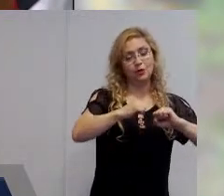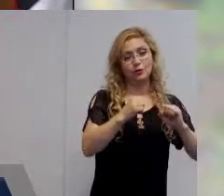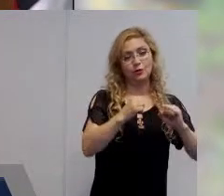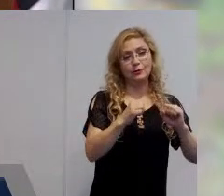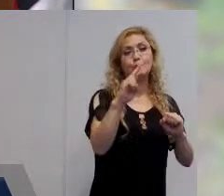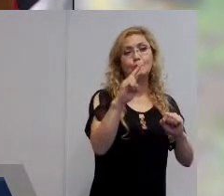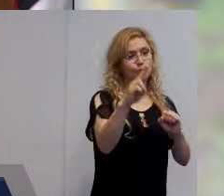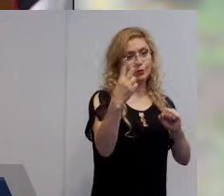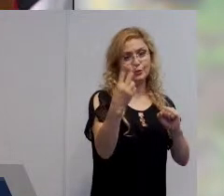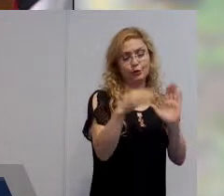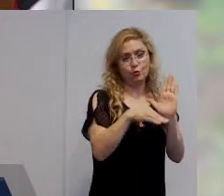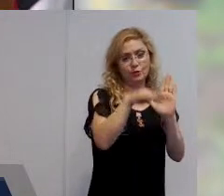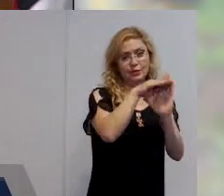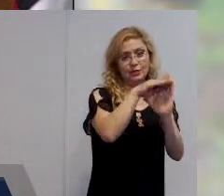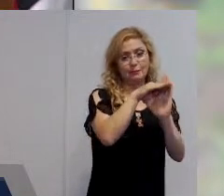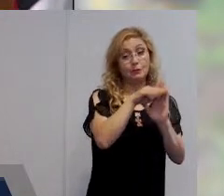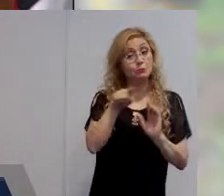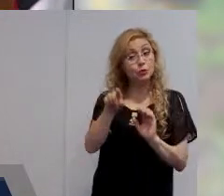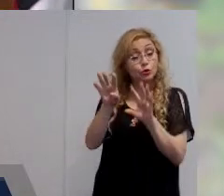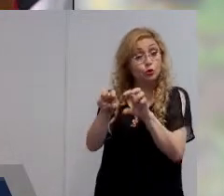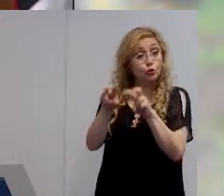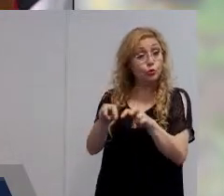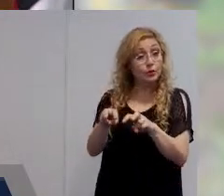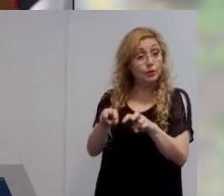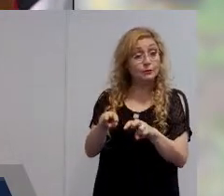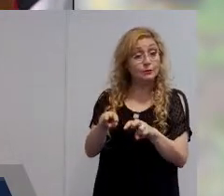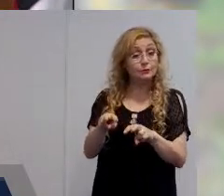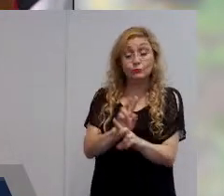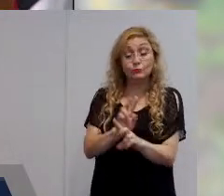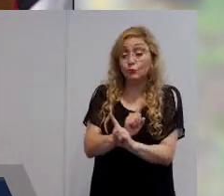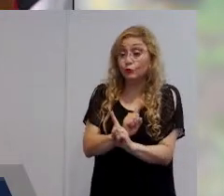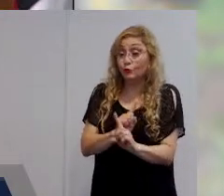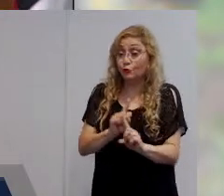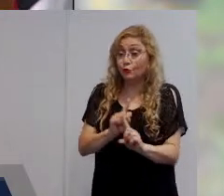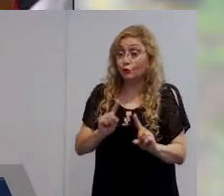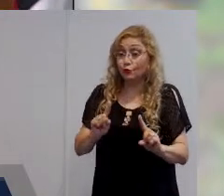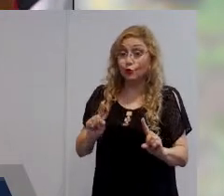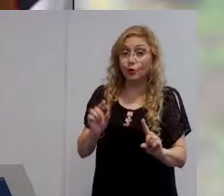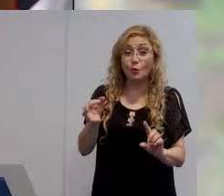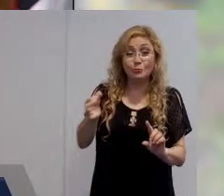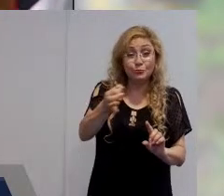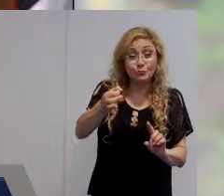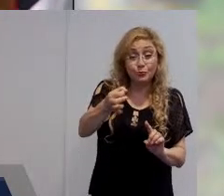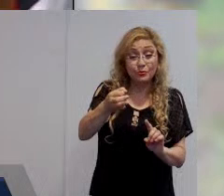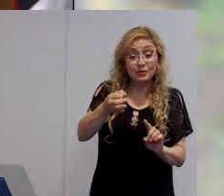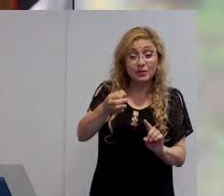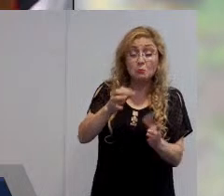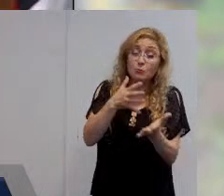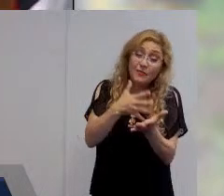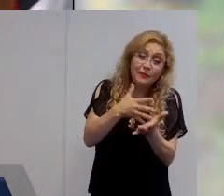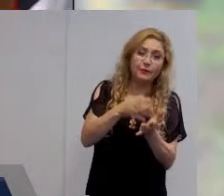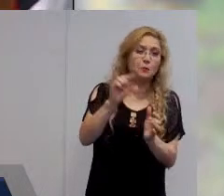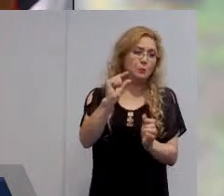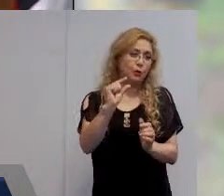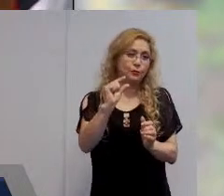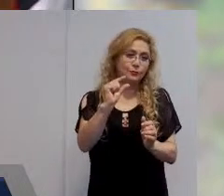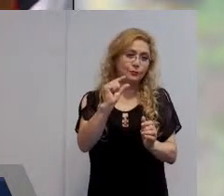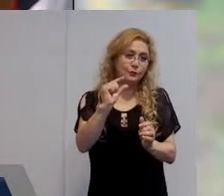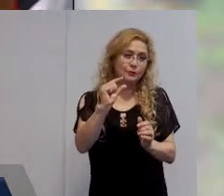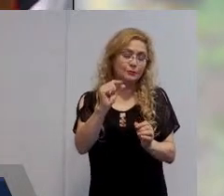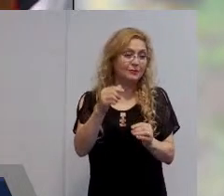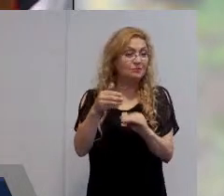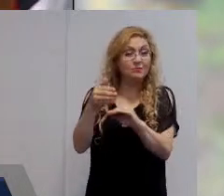we've moved on to the next stage, industrialization. And with regard to farming, just in seeds, we do have